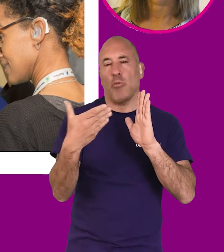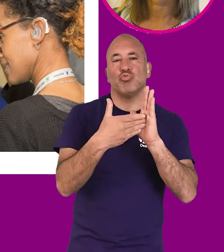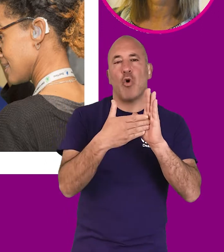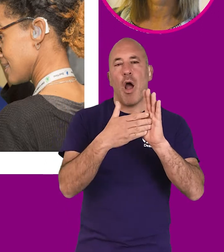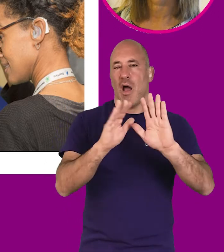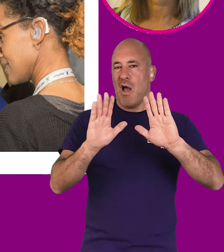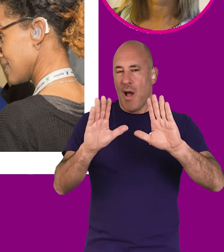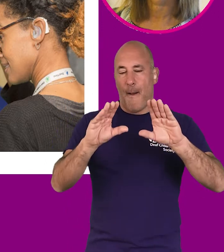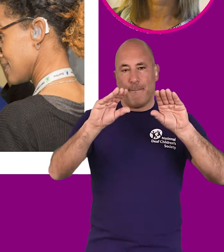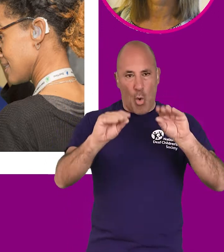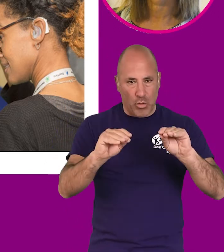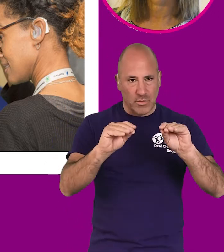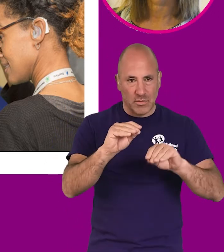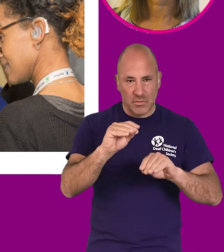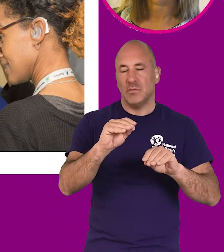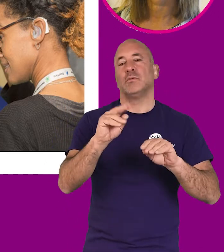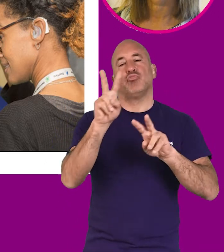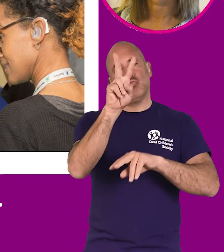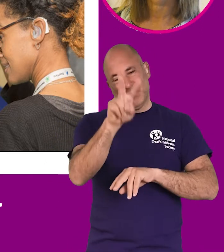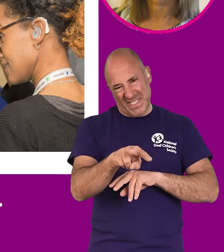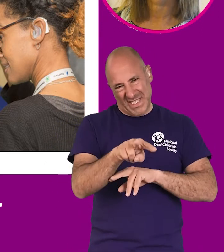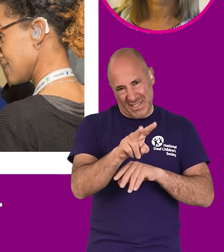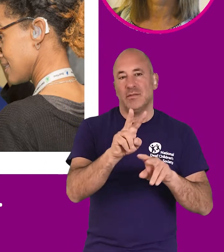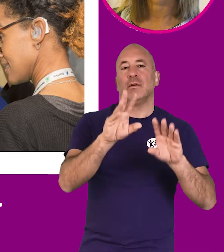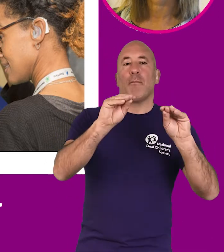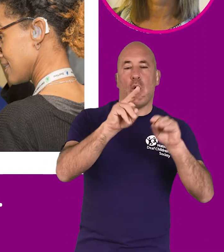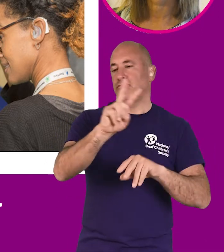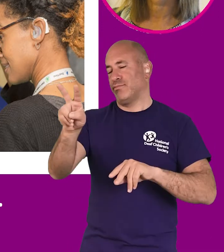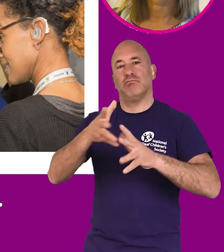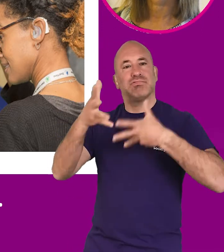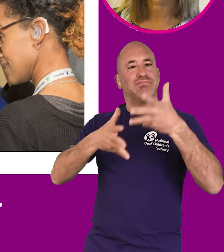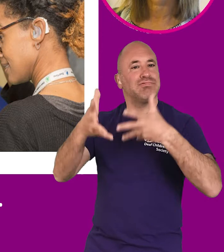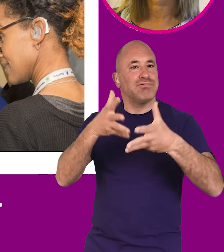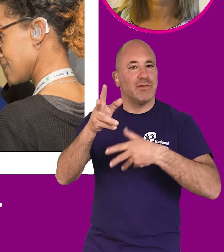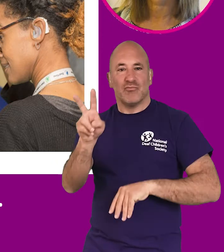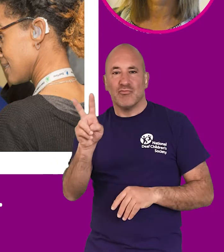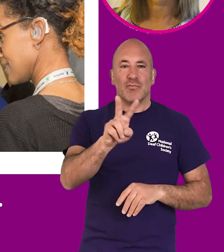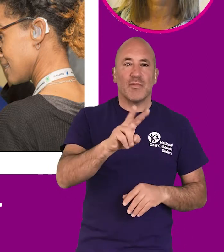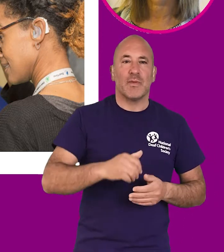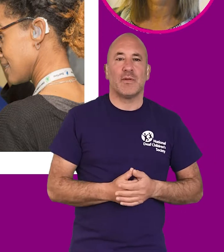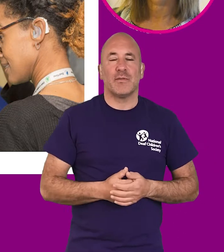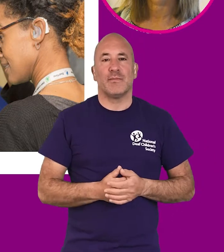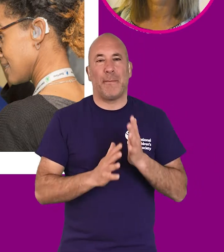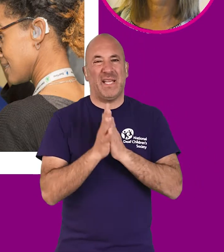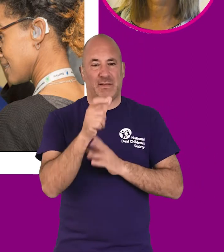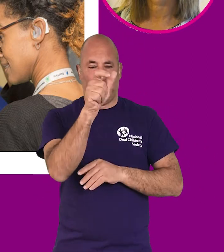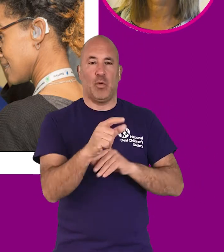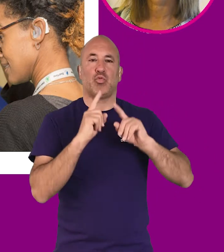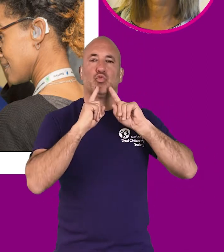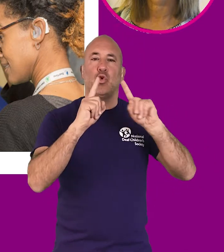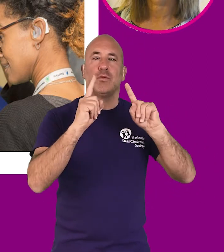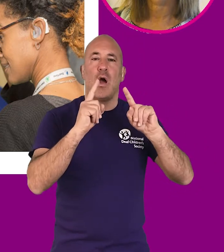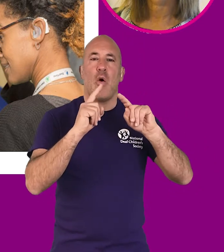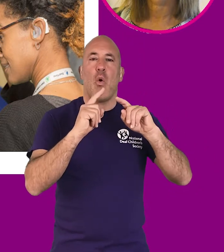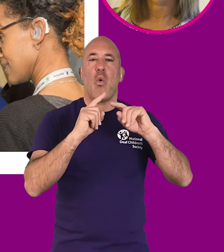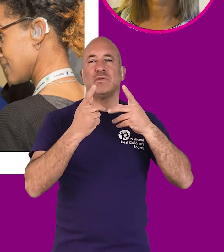someone maybe a little bit extra time just to pause things and read through. And it's really great